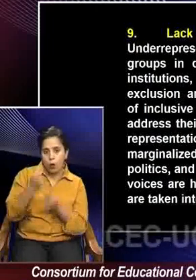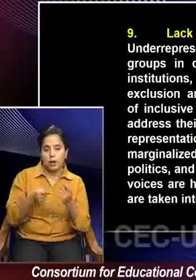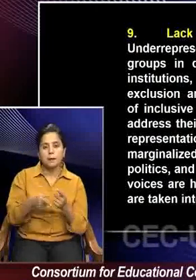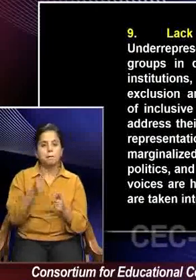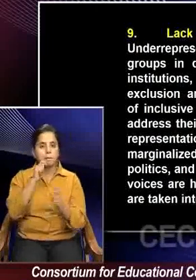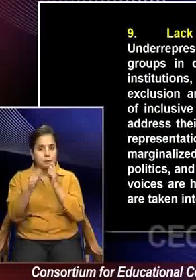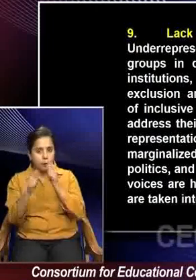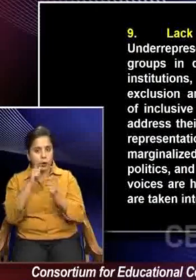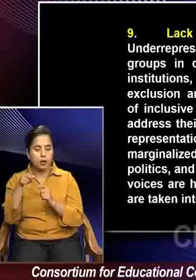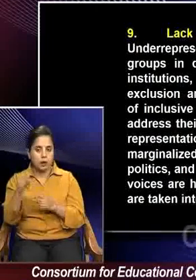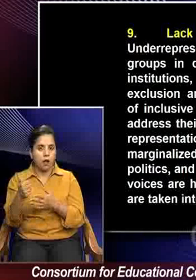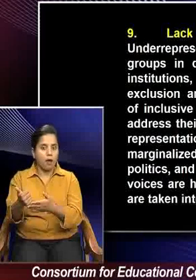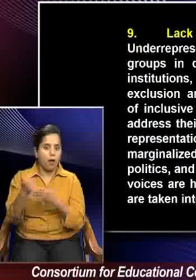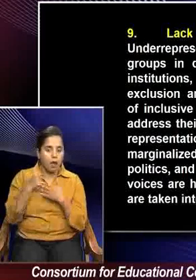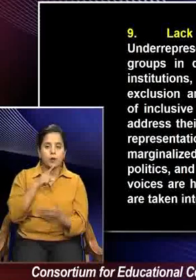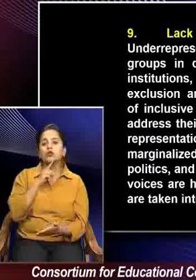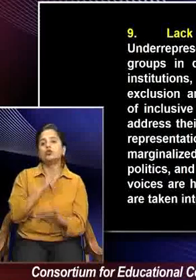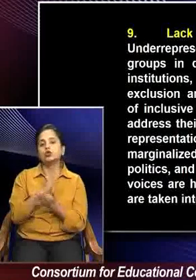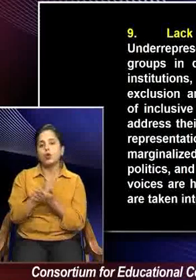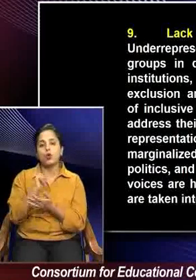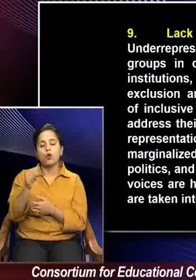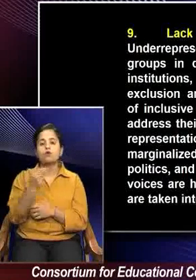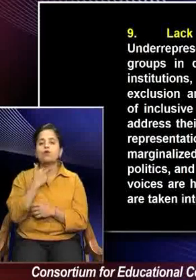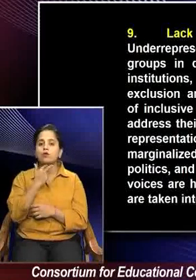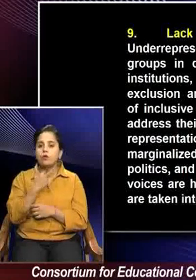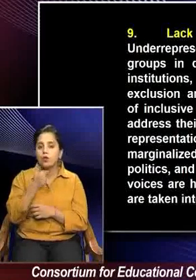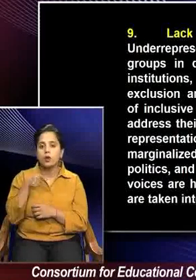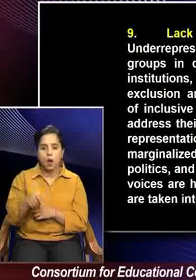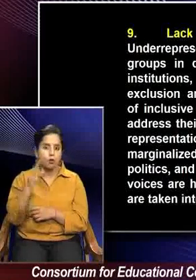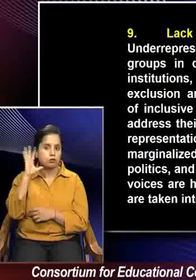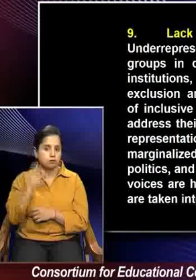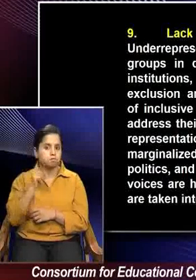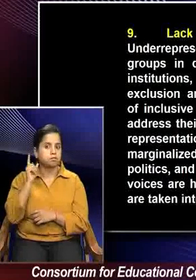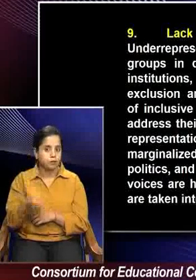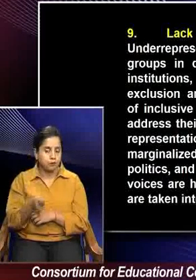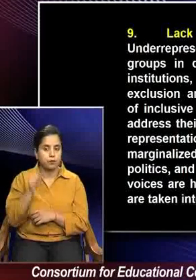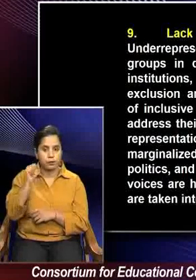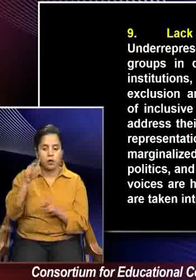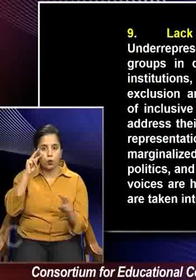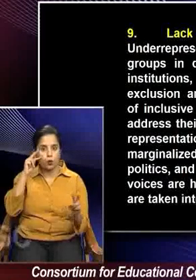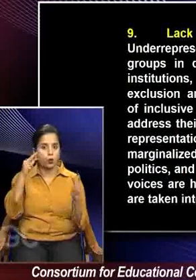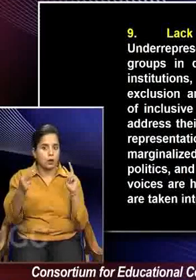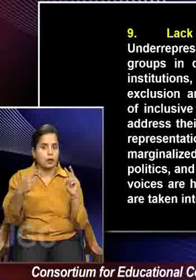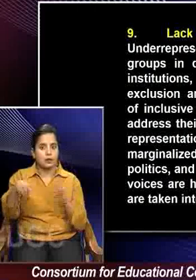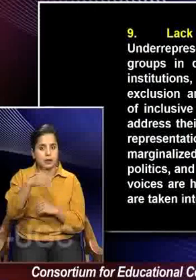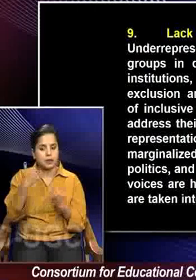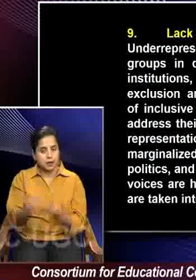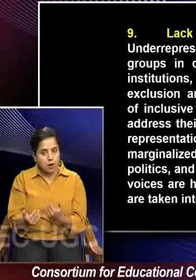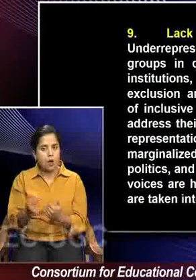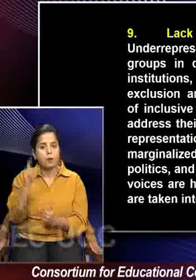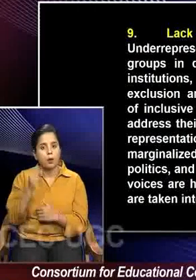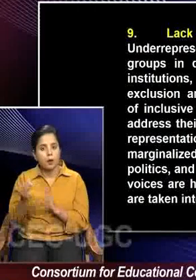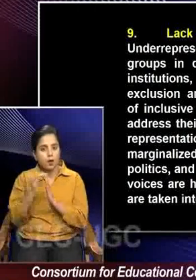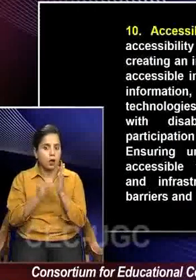media can help ensure their voices are heard and their perspectives are taken into